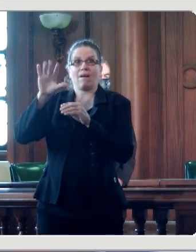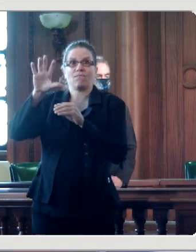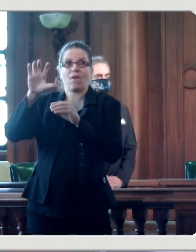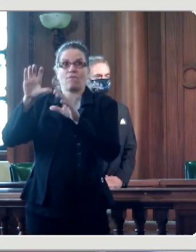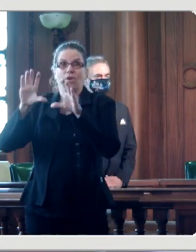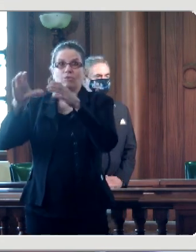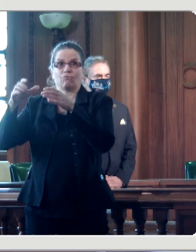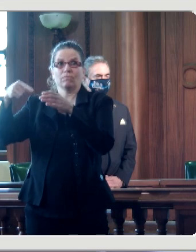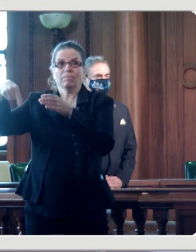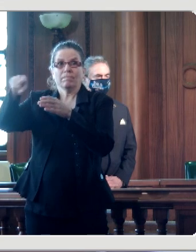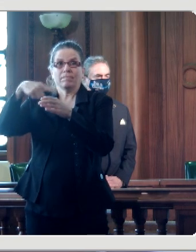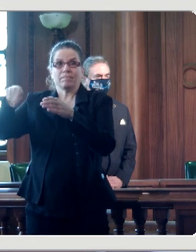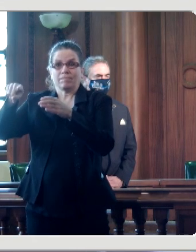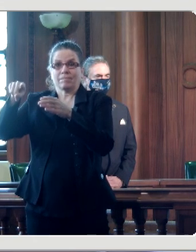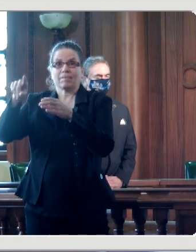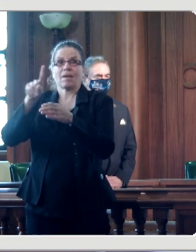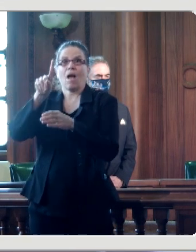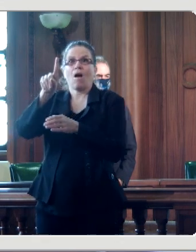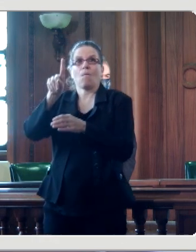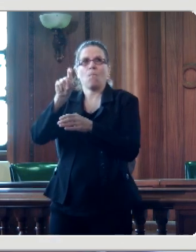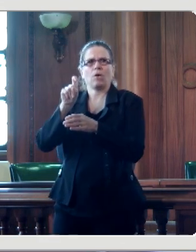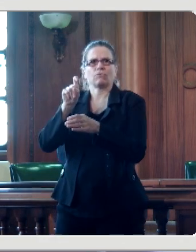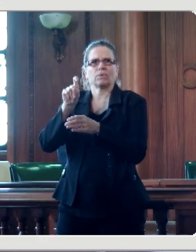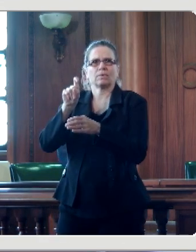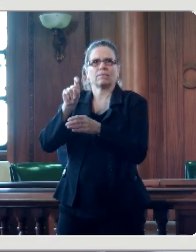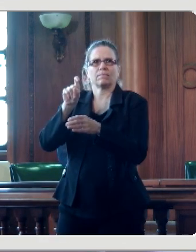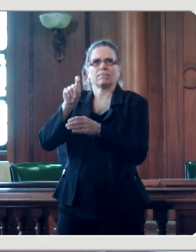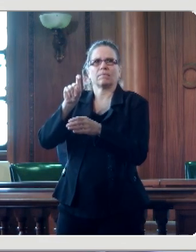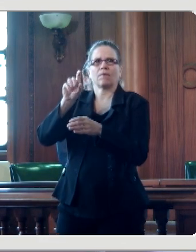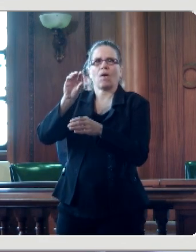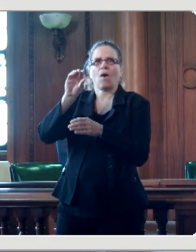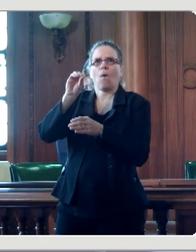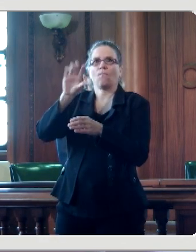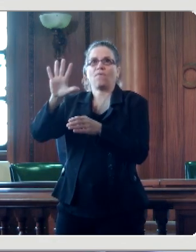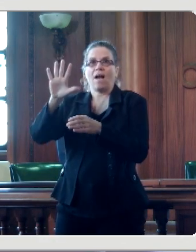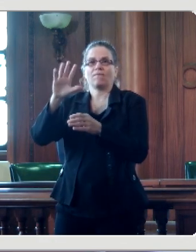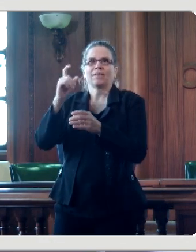yesterday. Total cases in Hampden County,